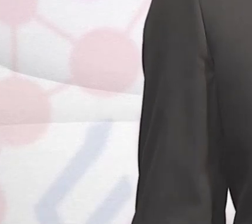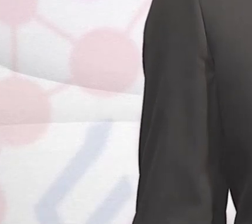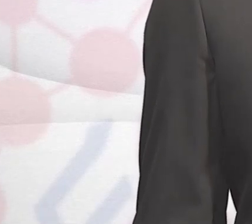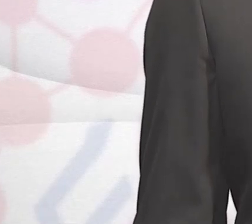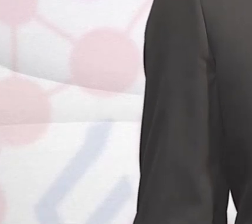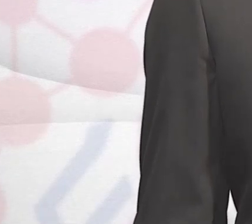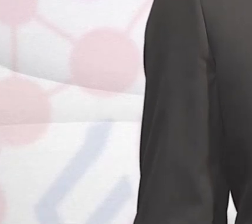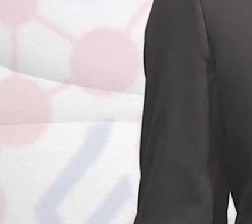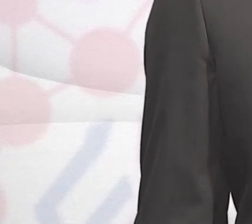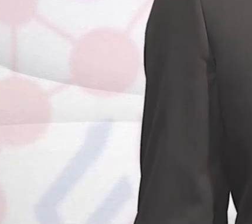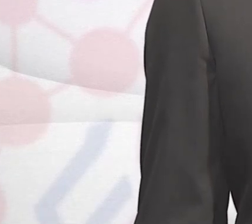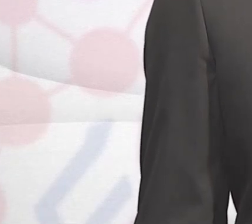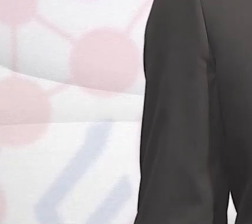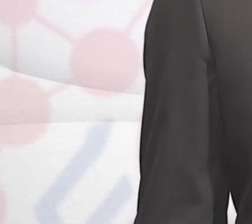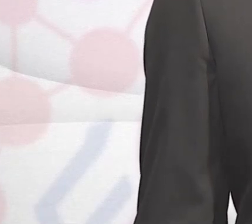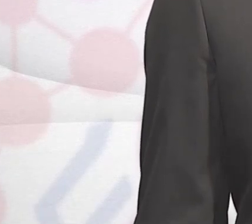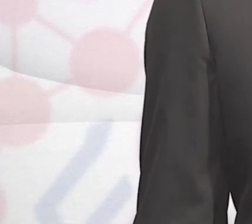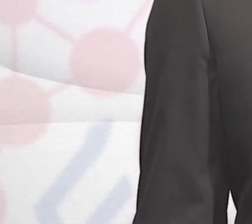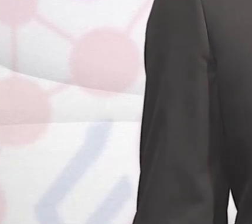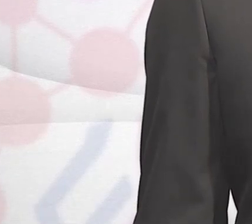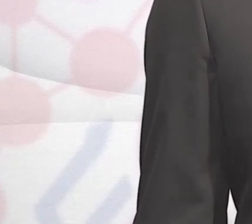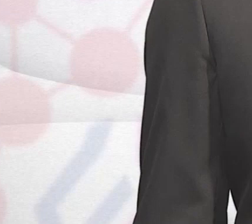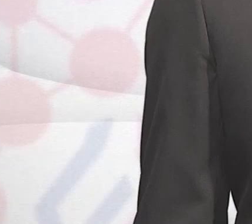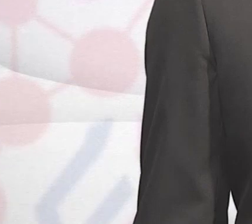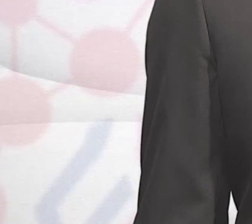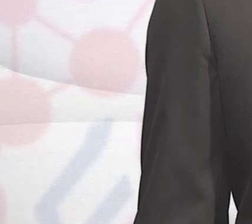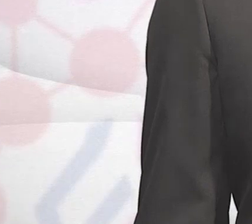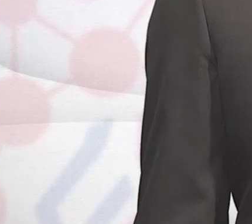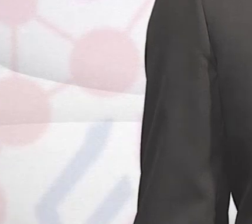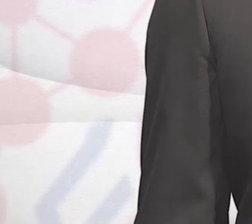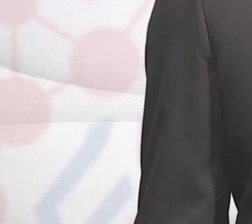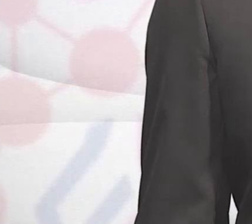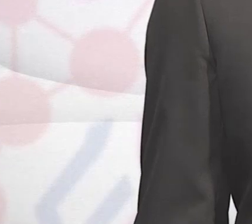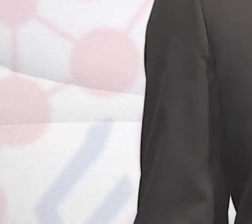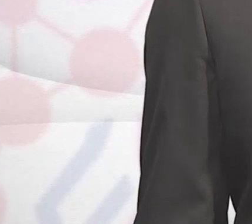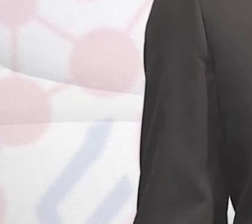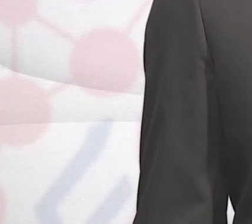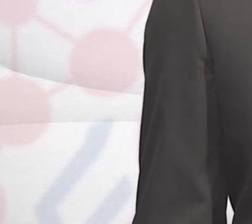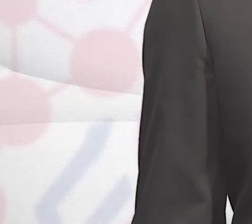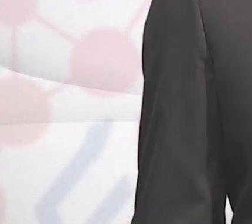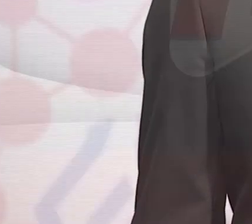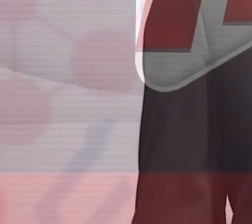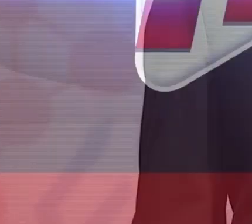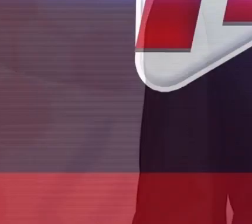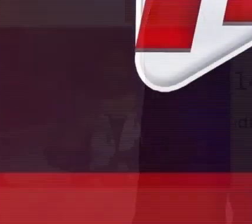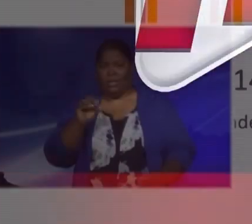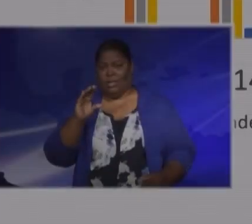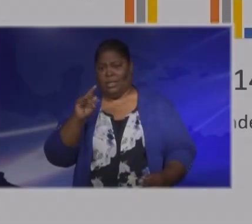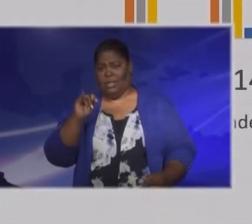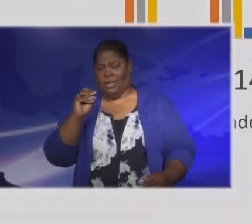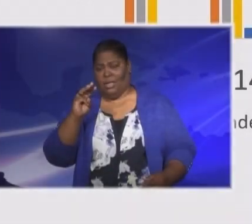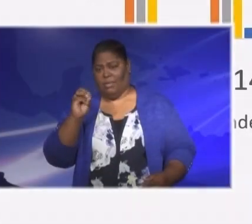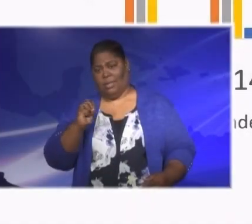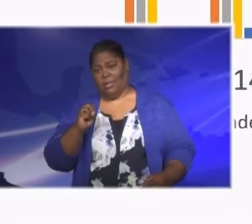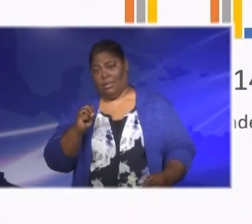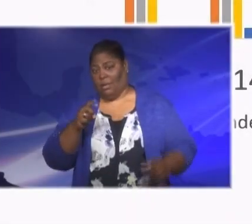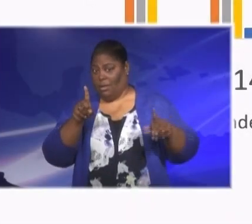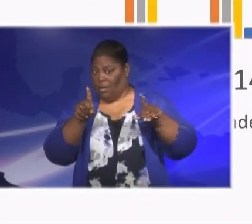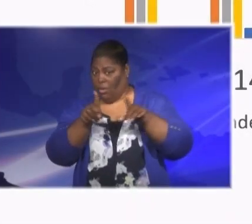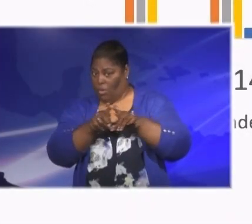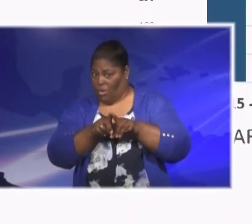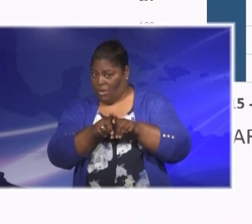Tobago at the Hyatt Regency Hotel in Port of Spain. Terri-Ann Brown has more in this report. Crime and